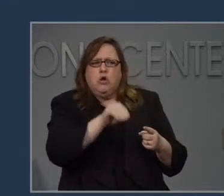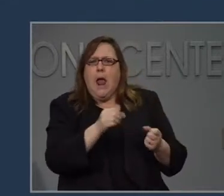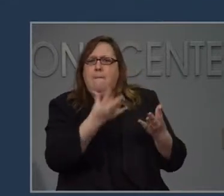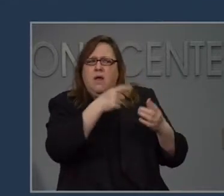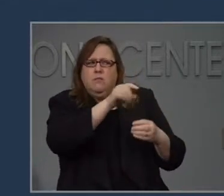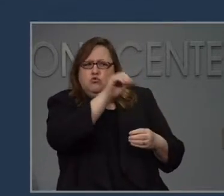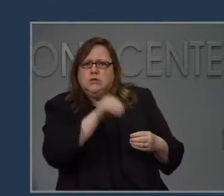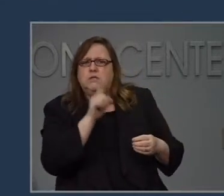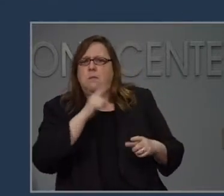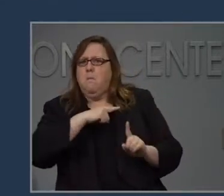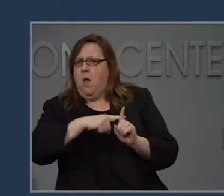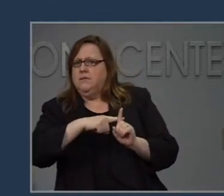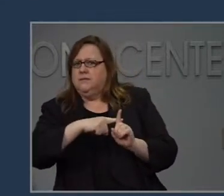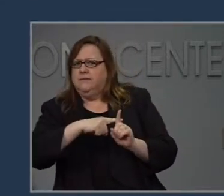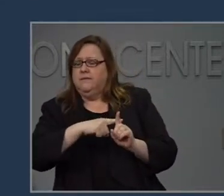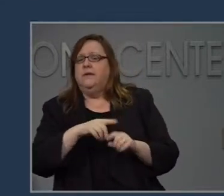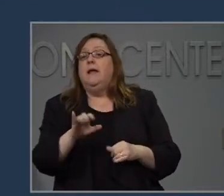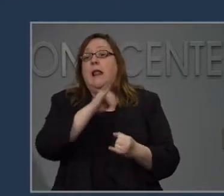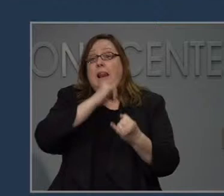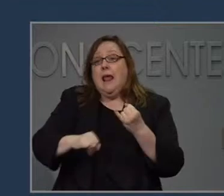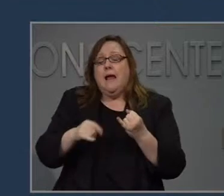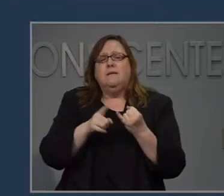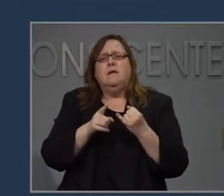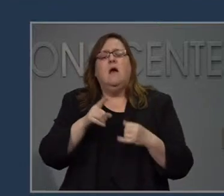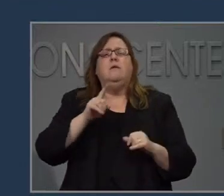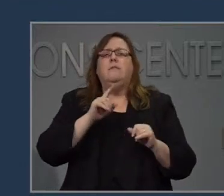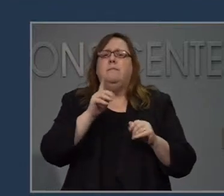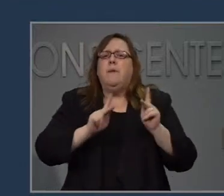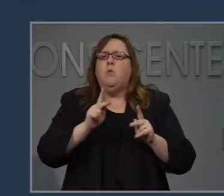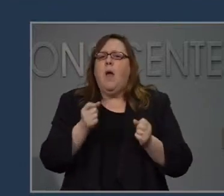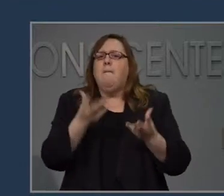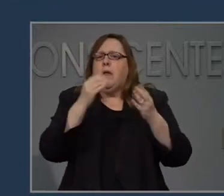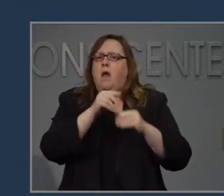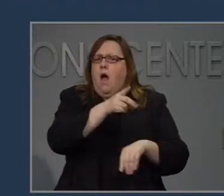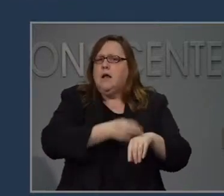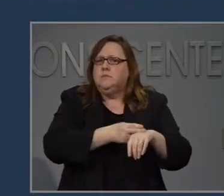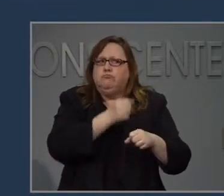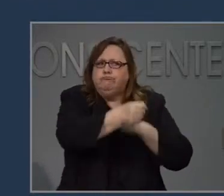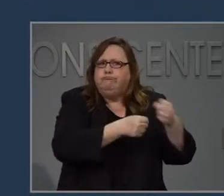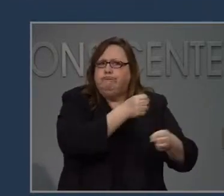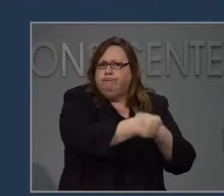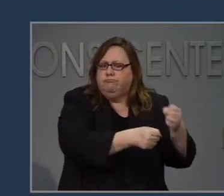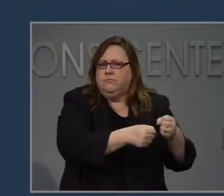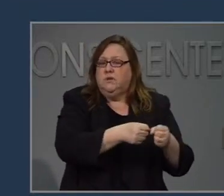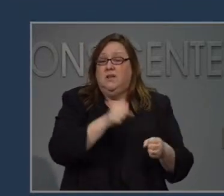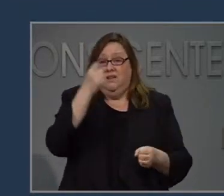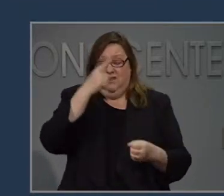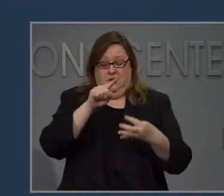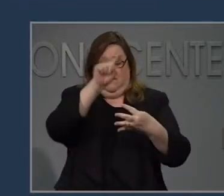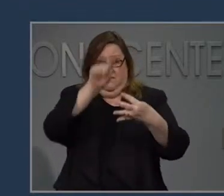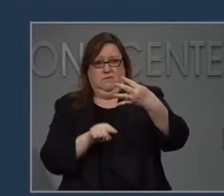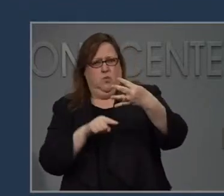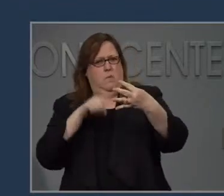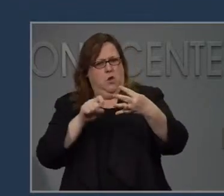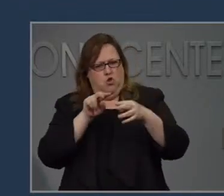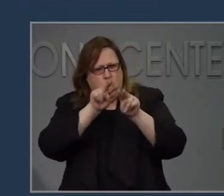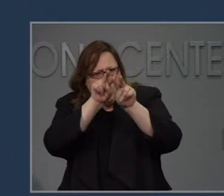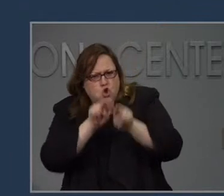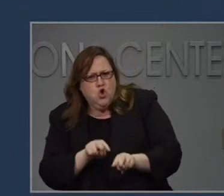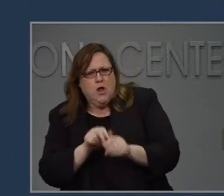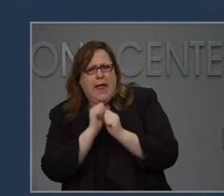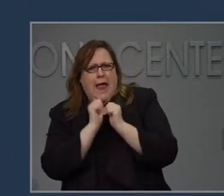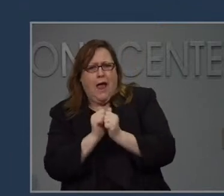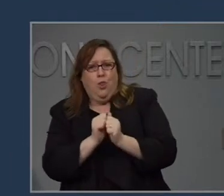They all have limitations. In addition, we have to look at the data in the context of North Carolina. As I just mentioned,